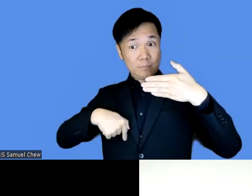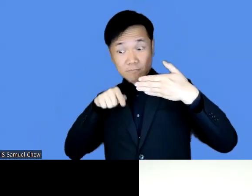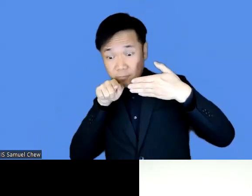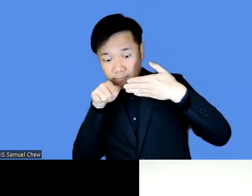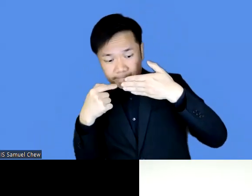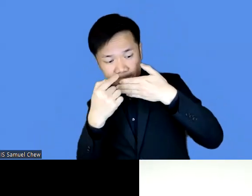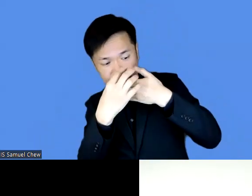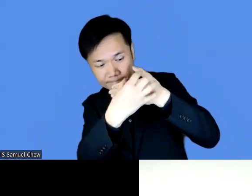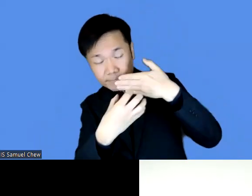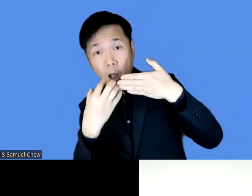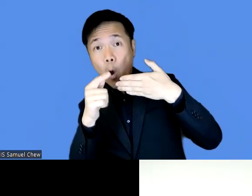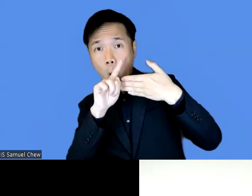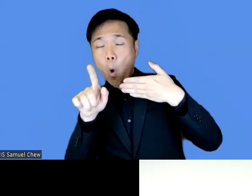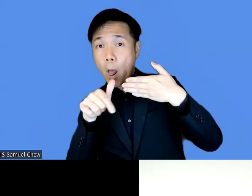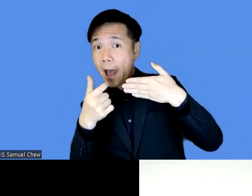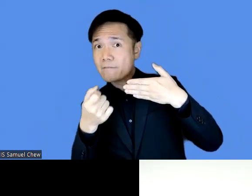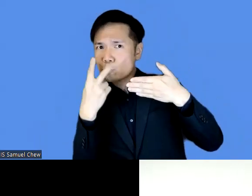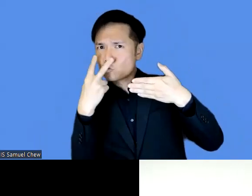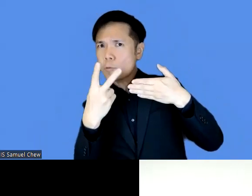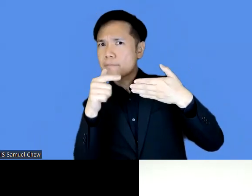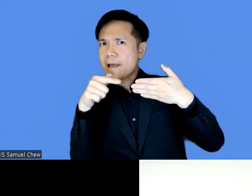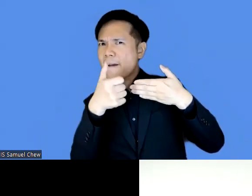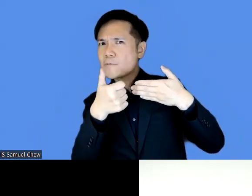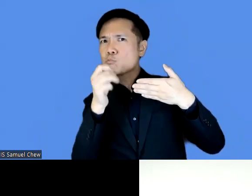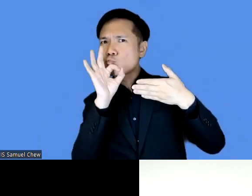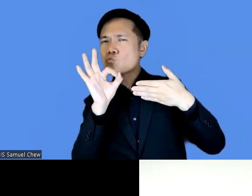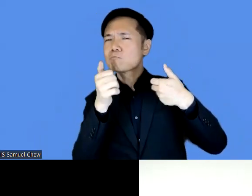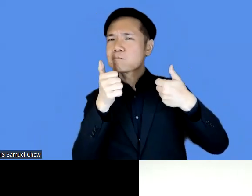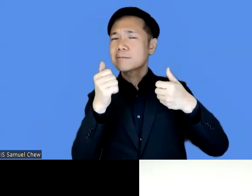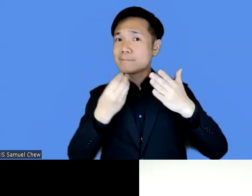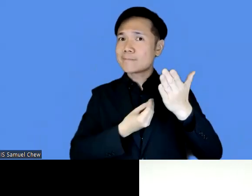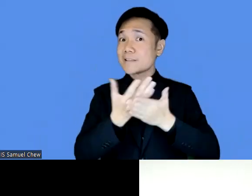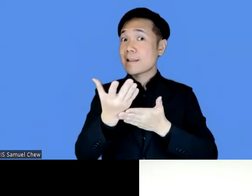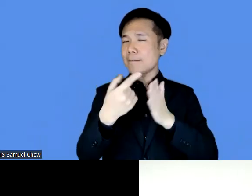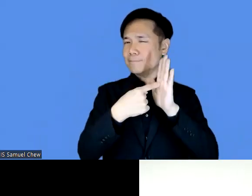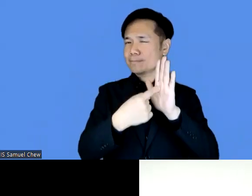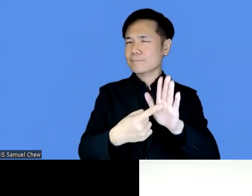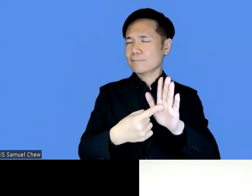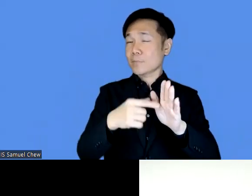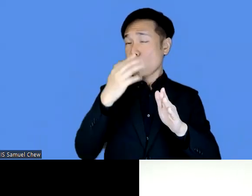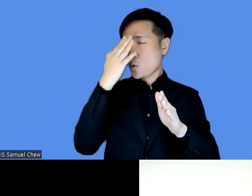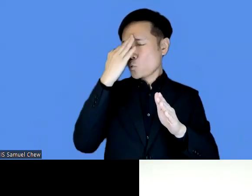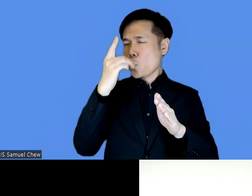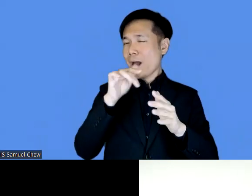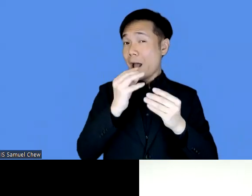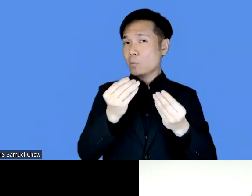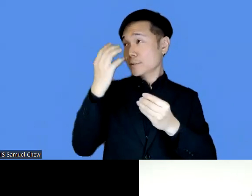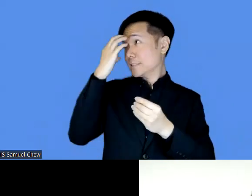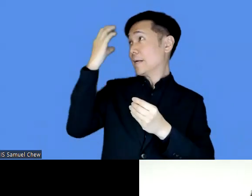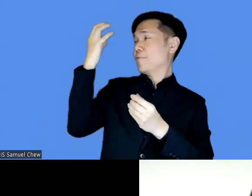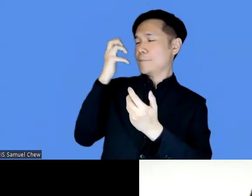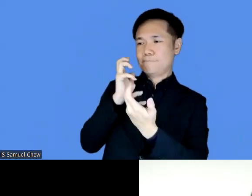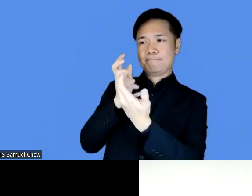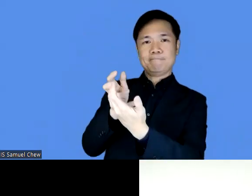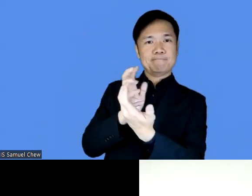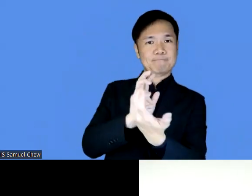to visually display the data indicator so we can offer them targeted services and understand their needs in a